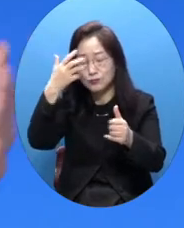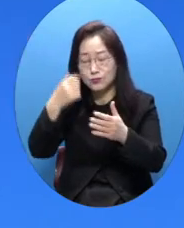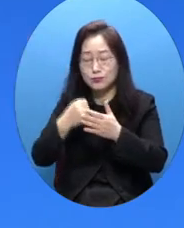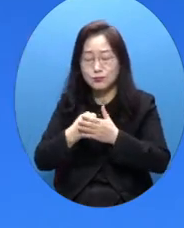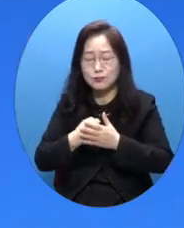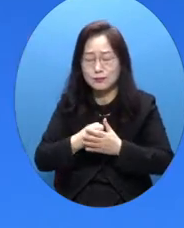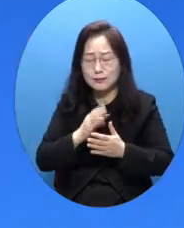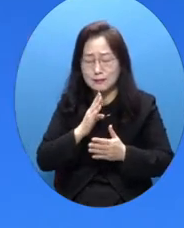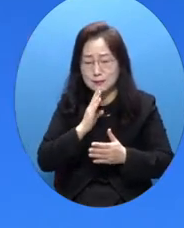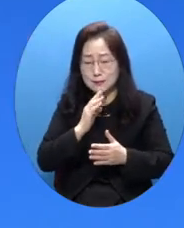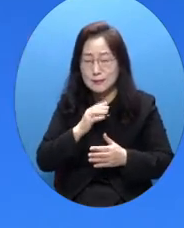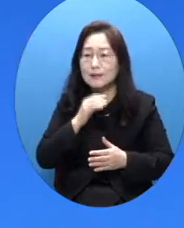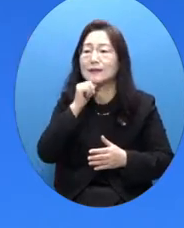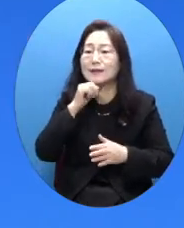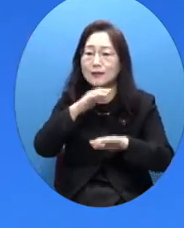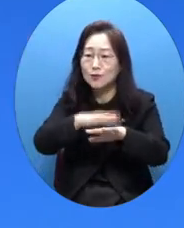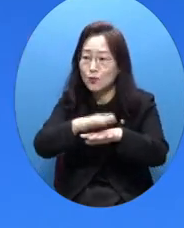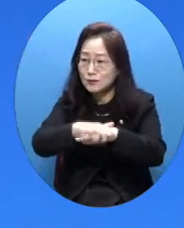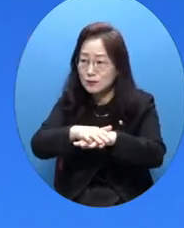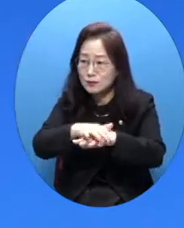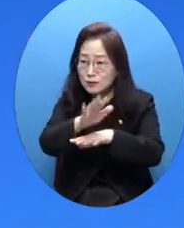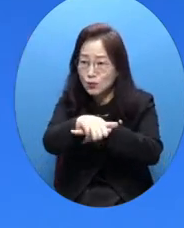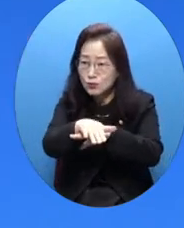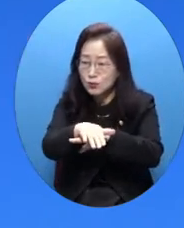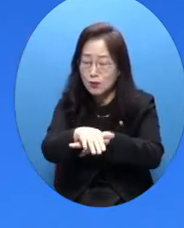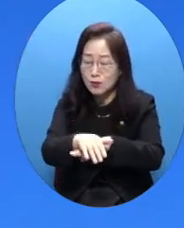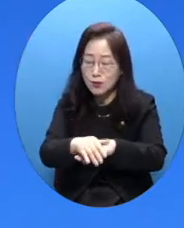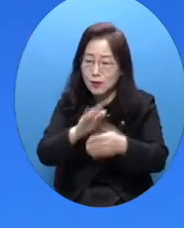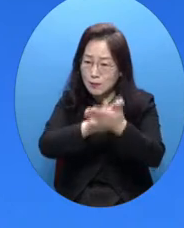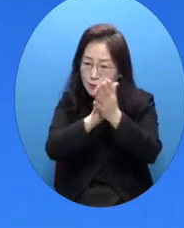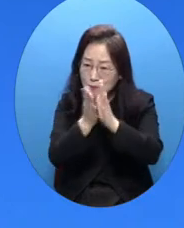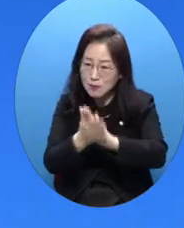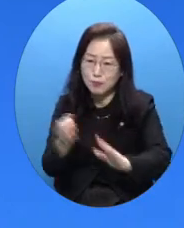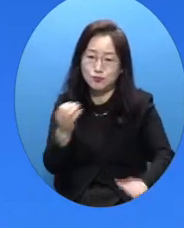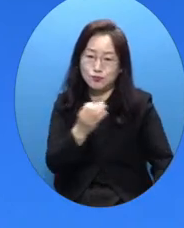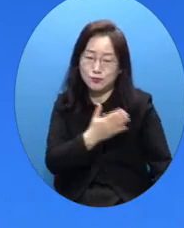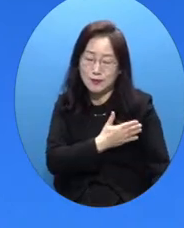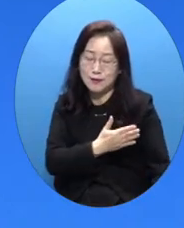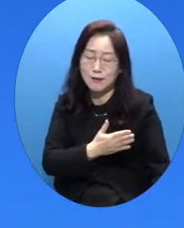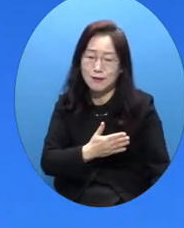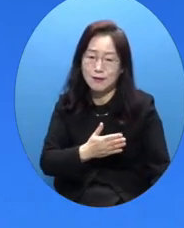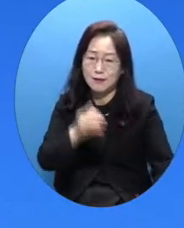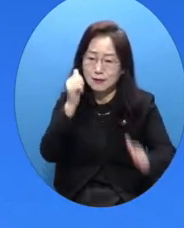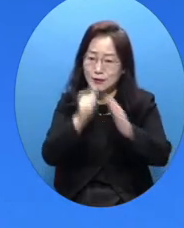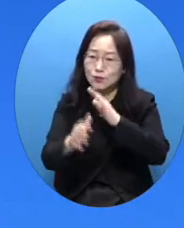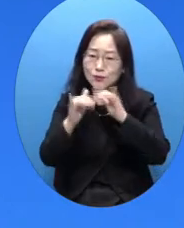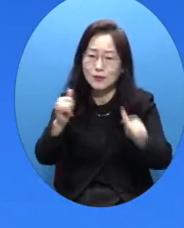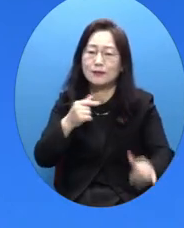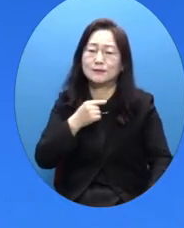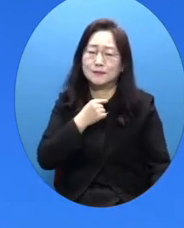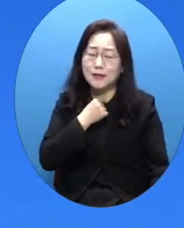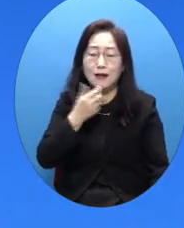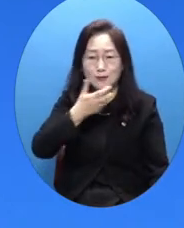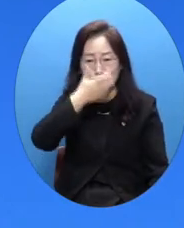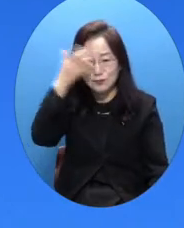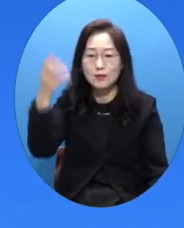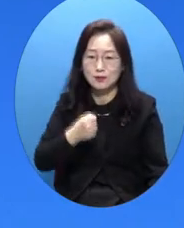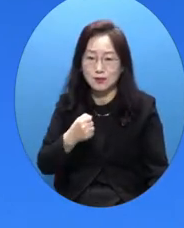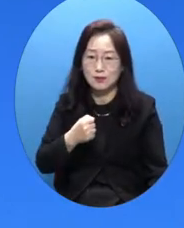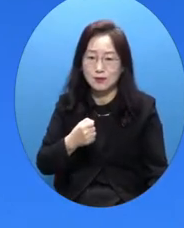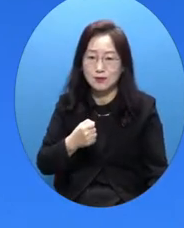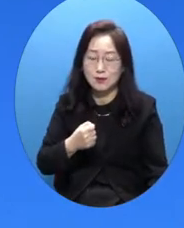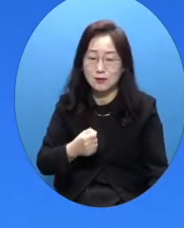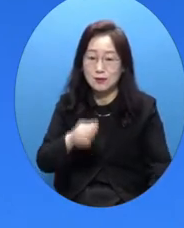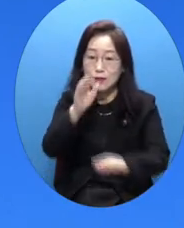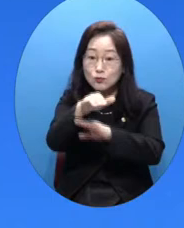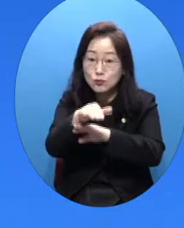dream I want to change this Countryside of Korea I want to change this rural area he